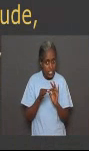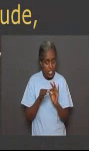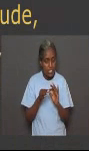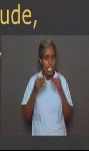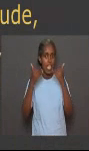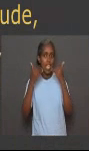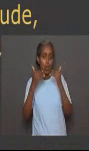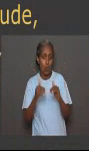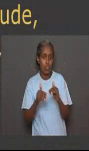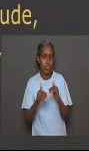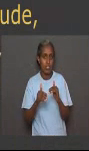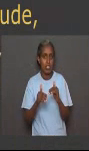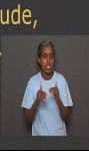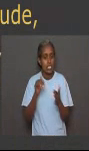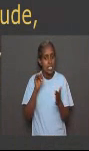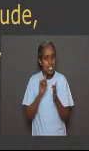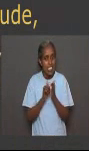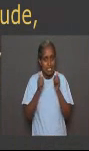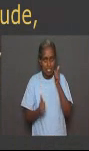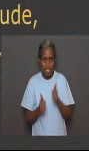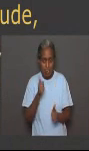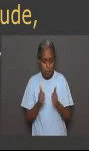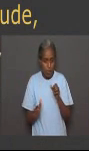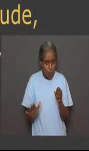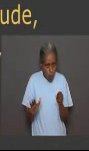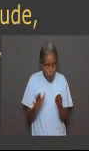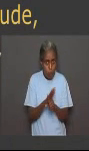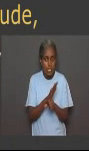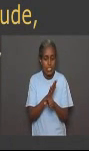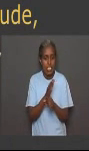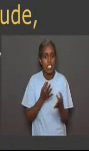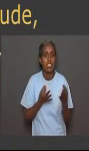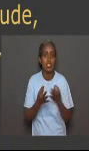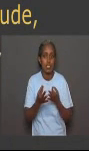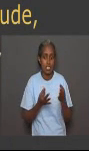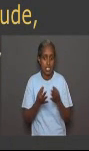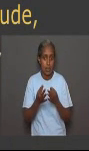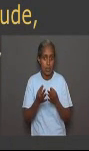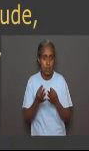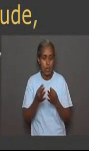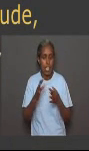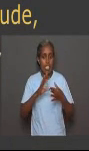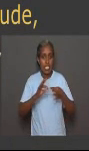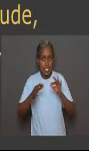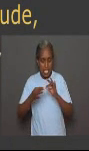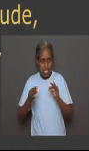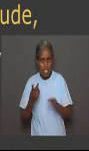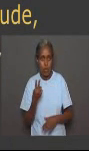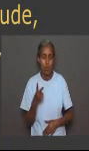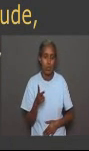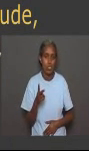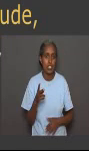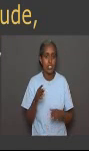a quantity that can be completely described by stating both